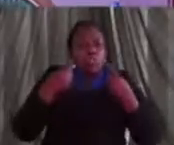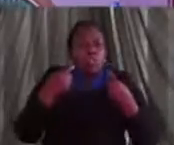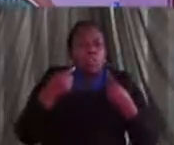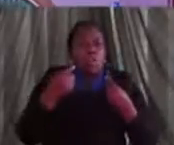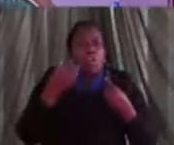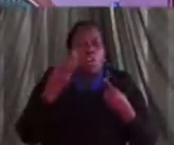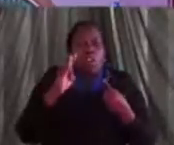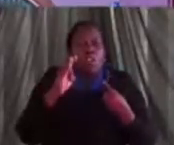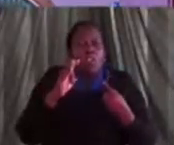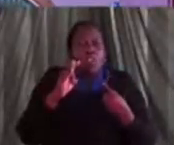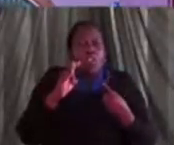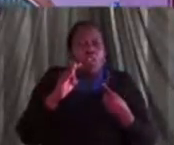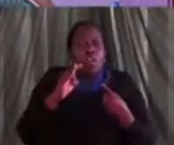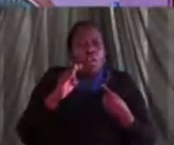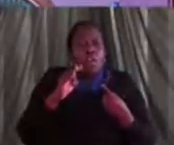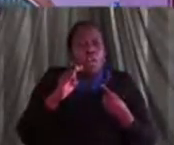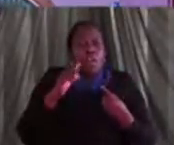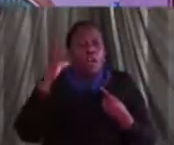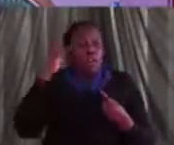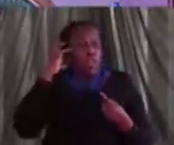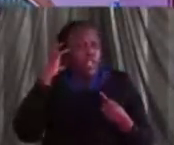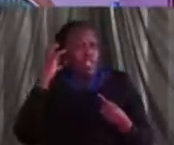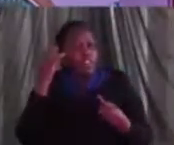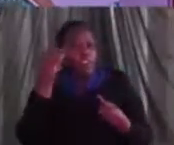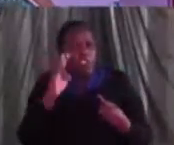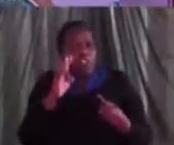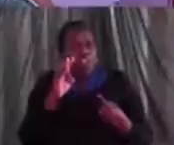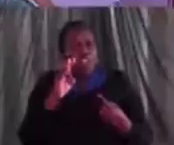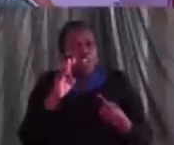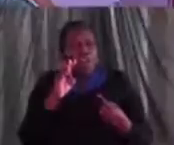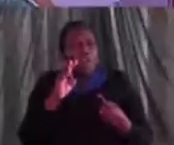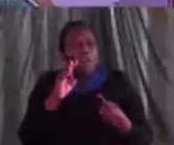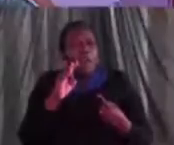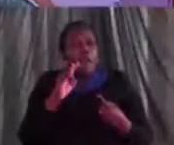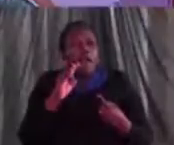G.K. Kuria advocate, Mwalim in court, and there was an issue of a